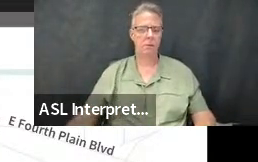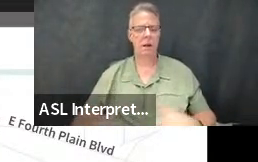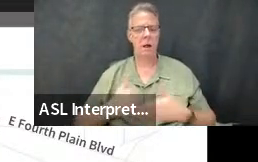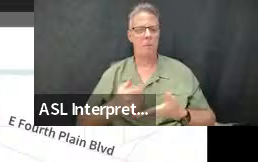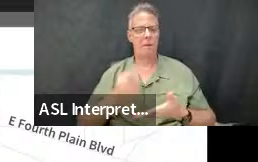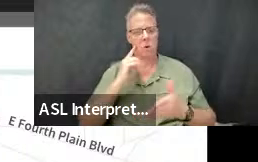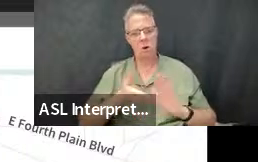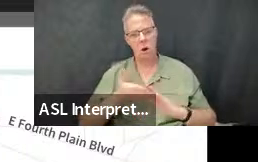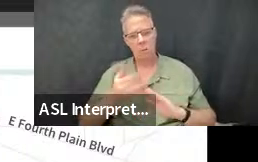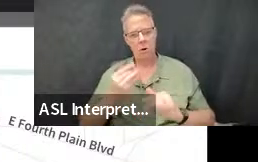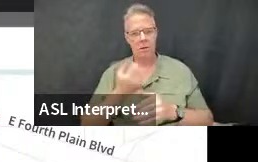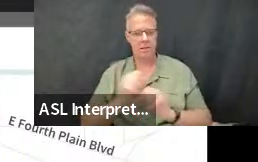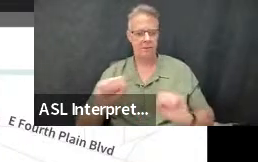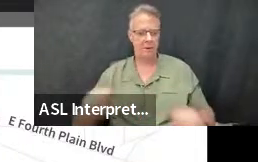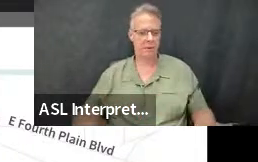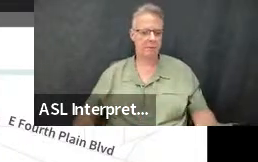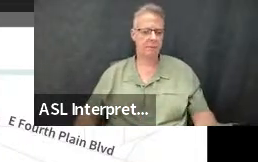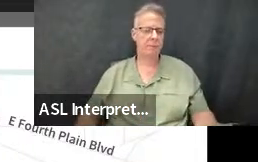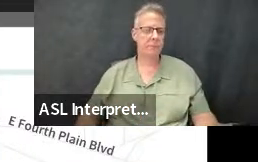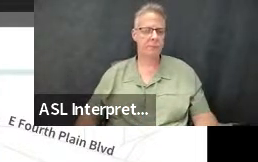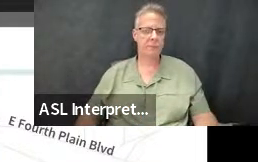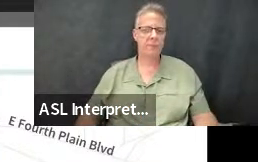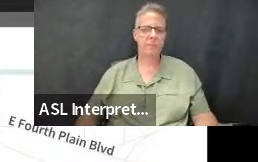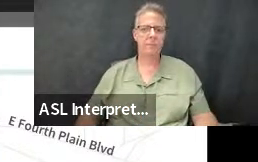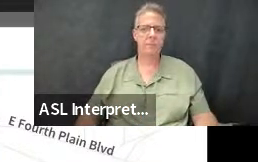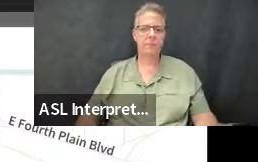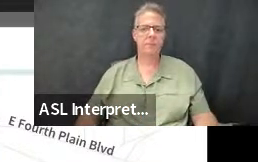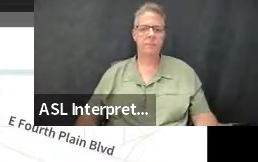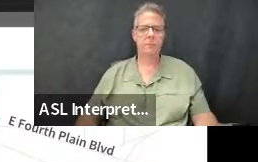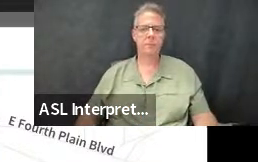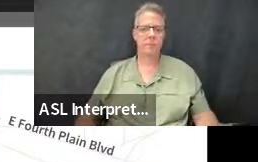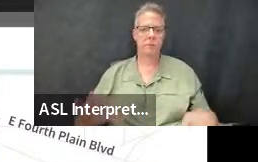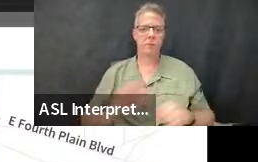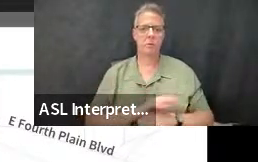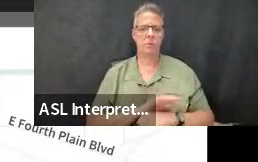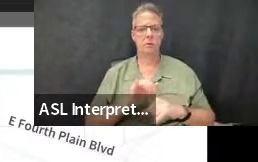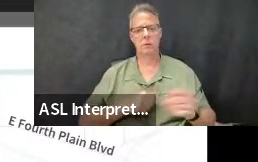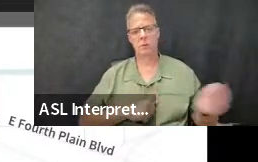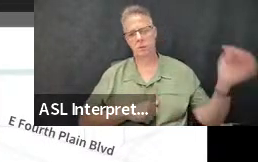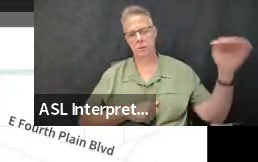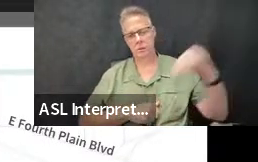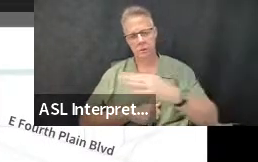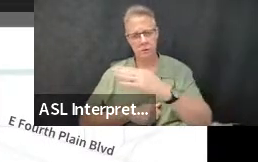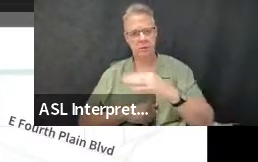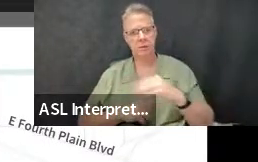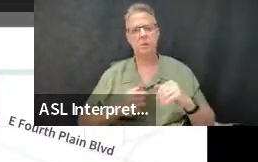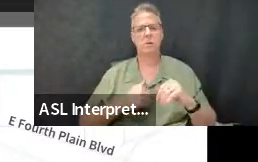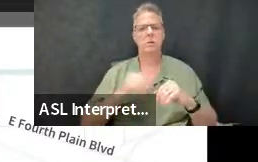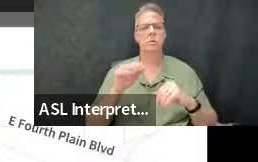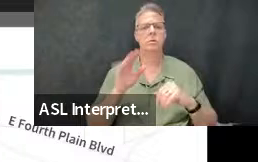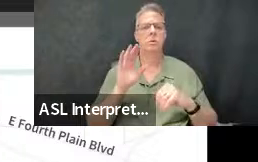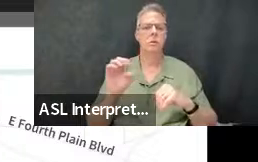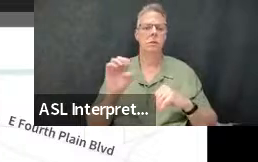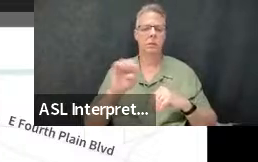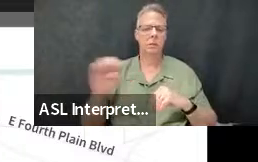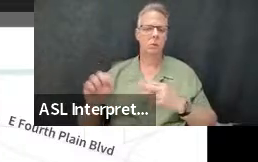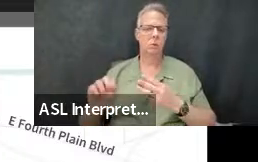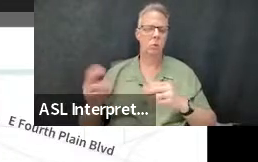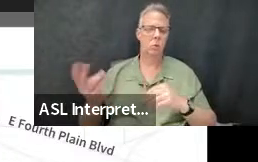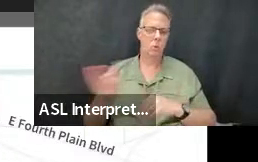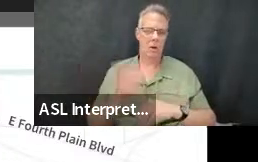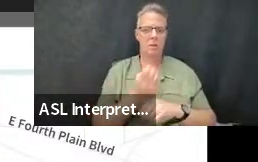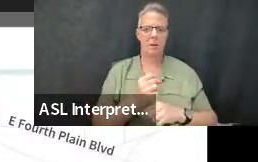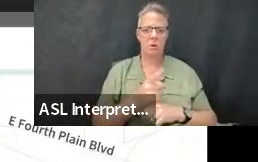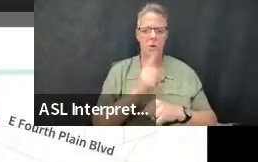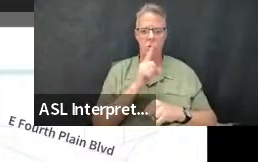operations and safety. Again, throughout the entire 5-mile corridor, we have active transportation going east-west to make sure we have